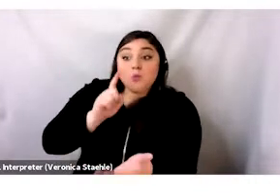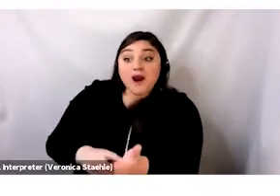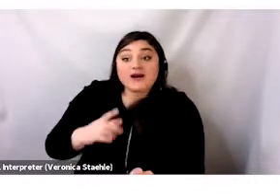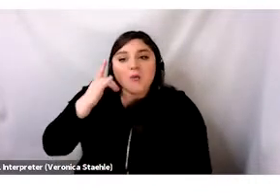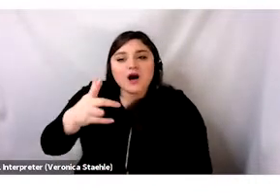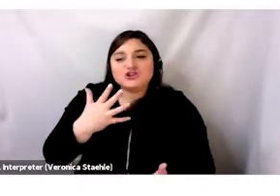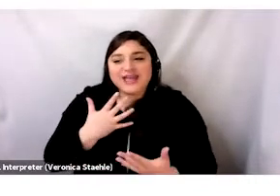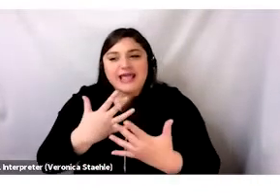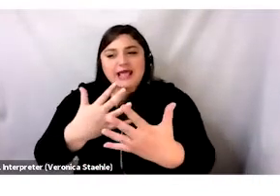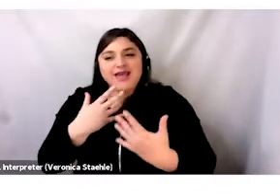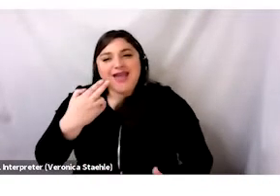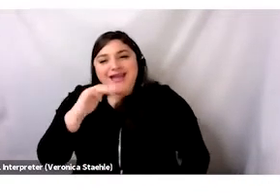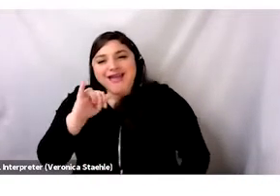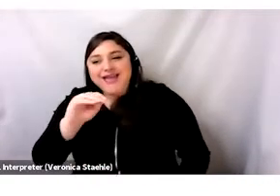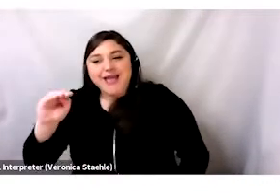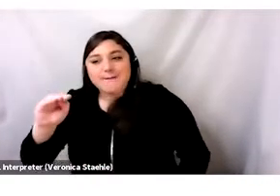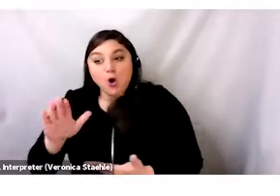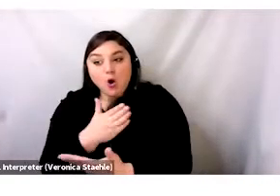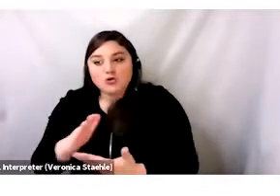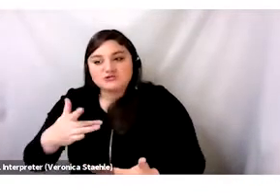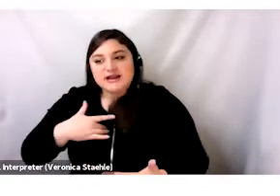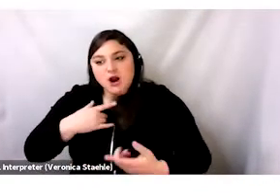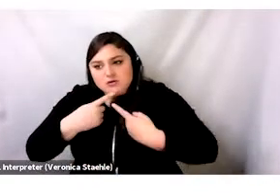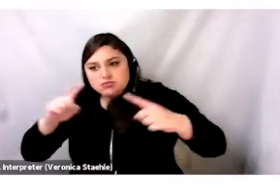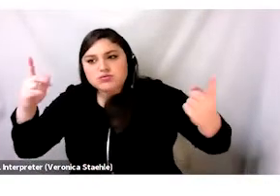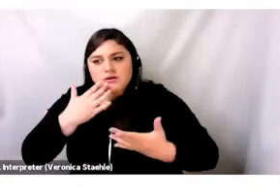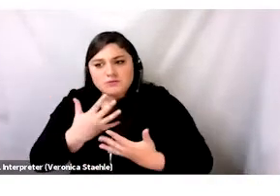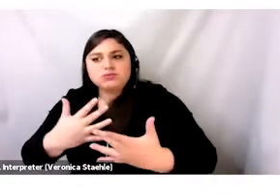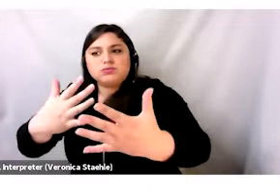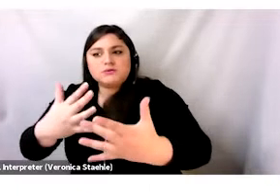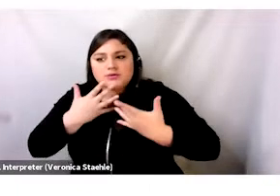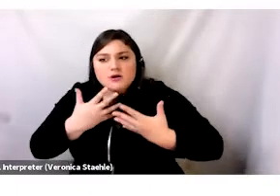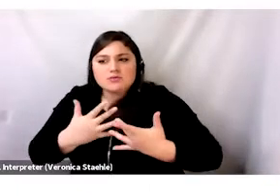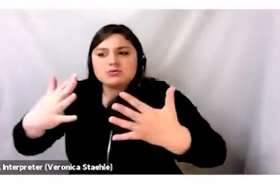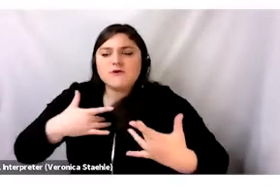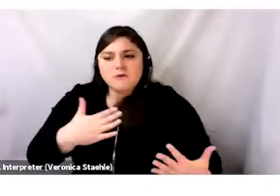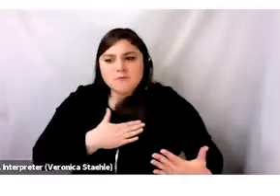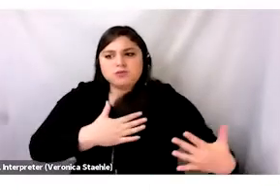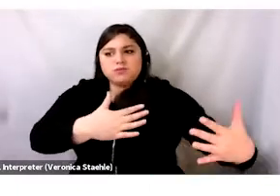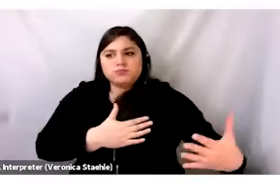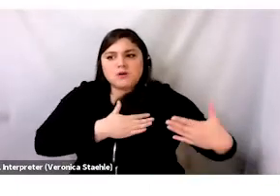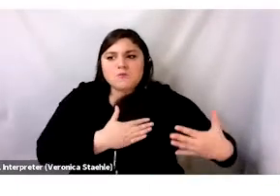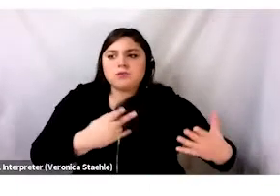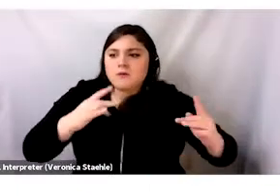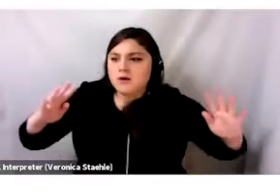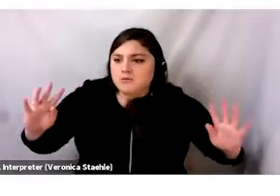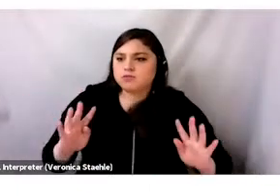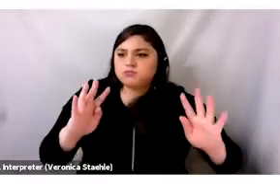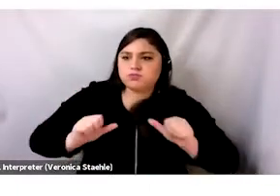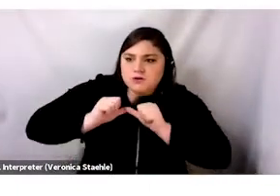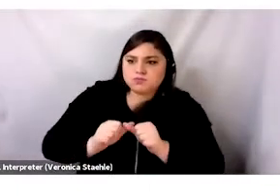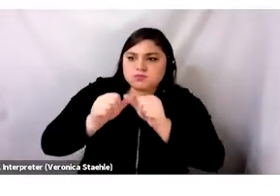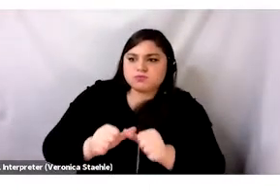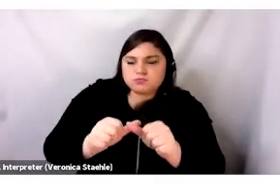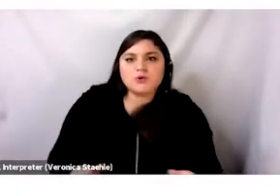other kind of spiritual tools to cultivate resilience among all of the civil rights activists as